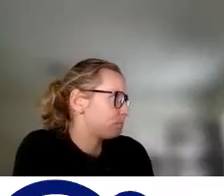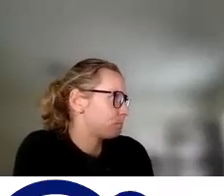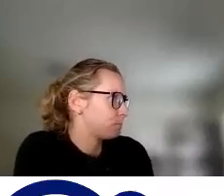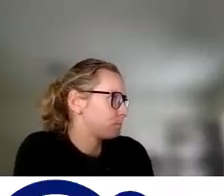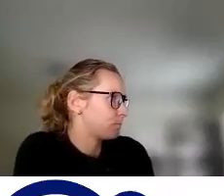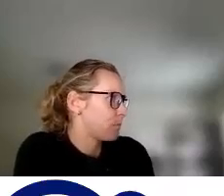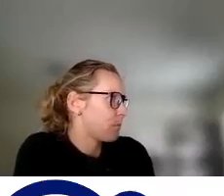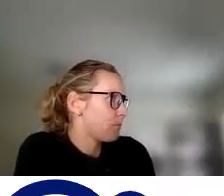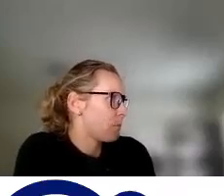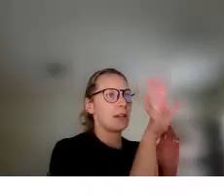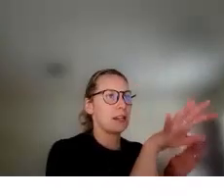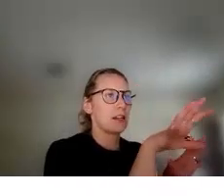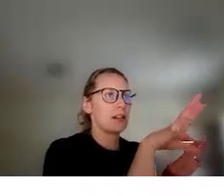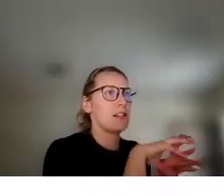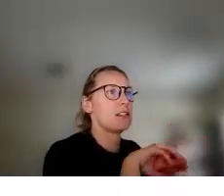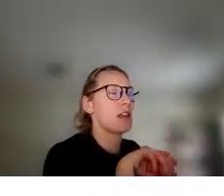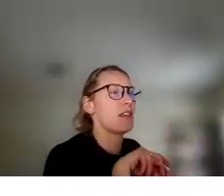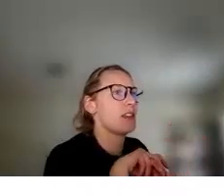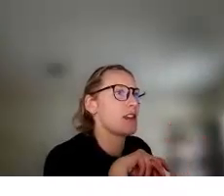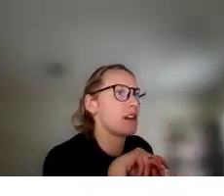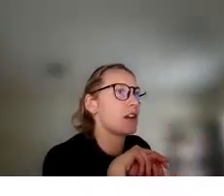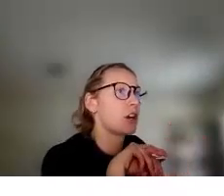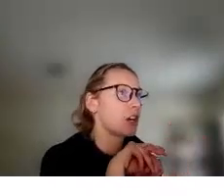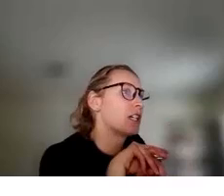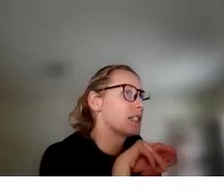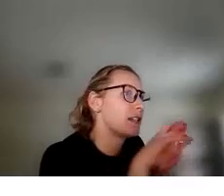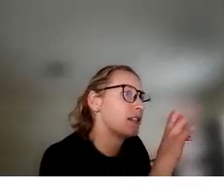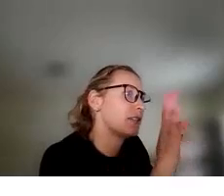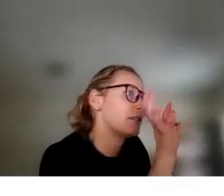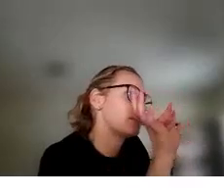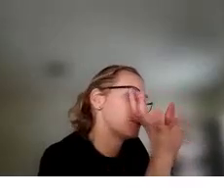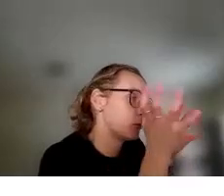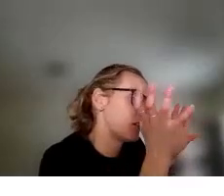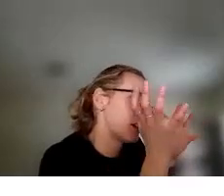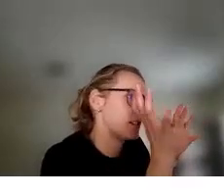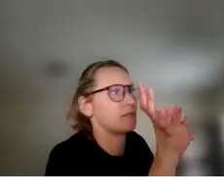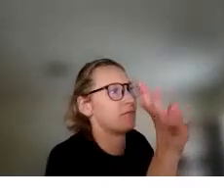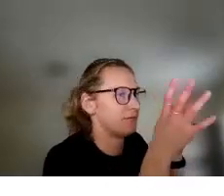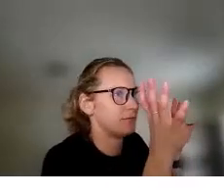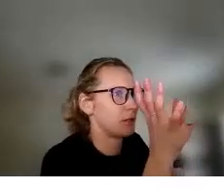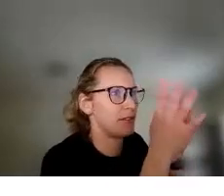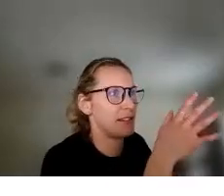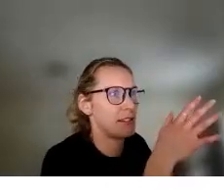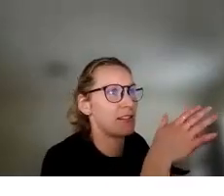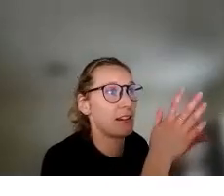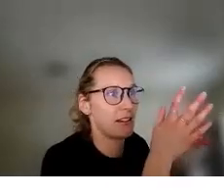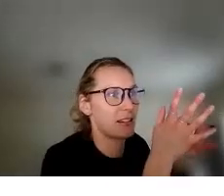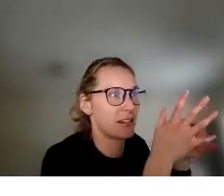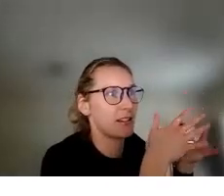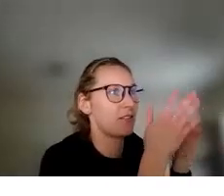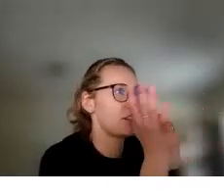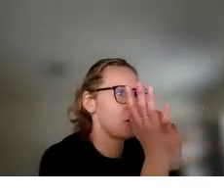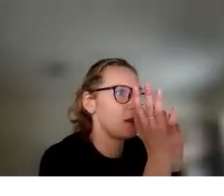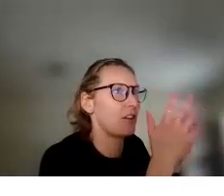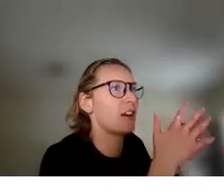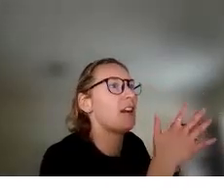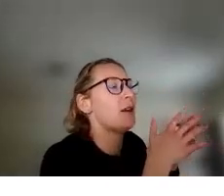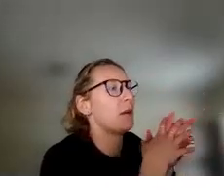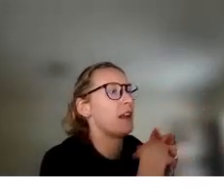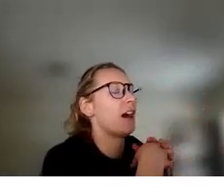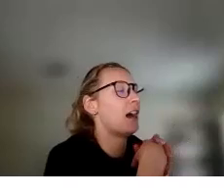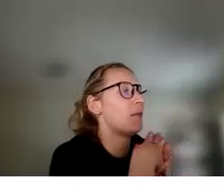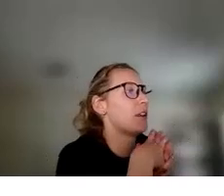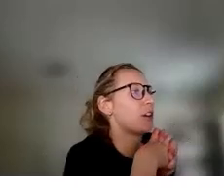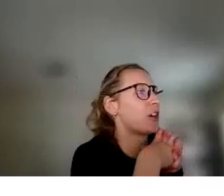consideration. Here is the current or previous in the context of the new